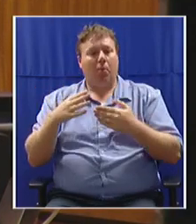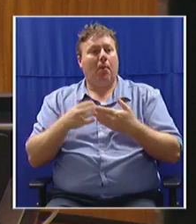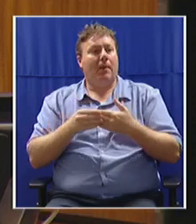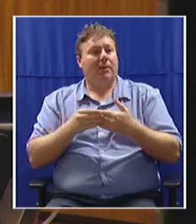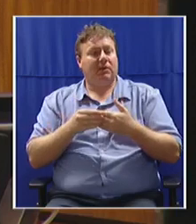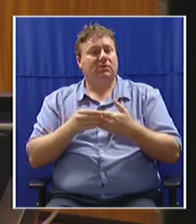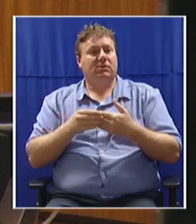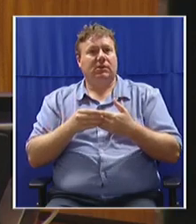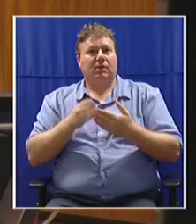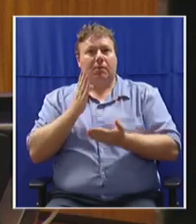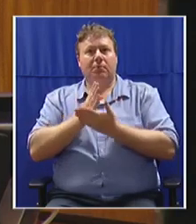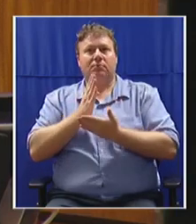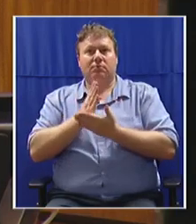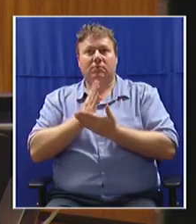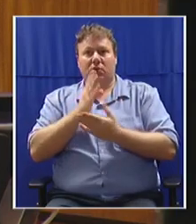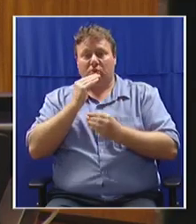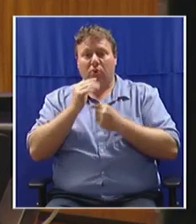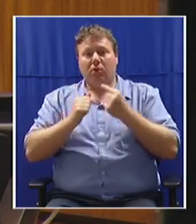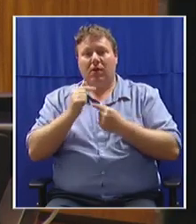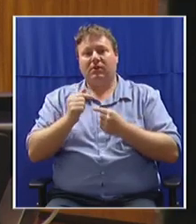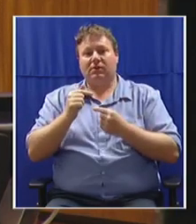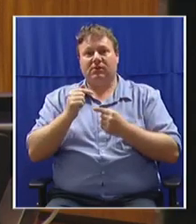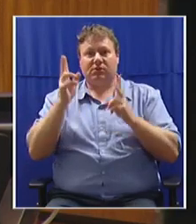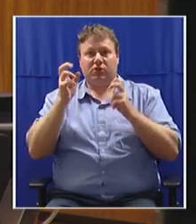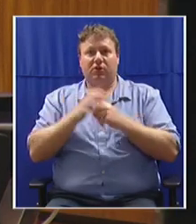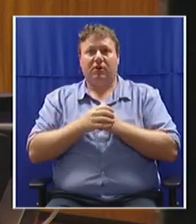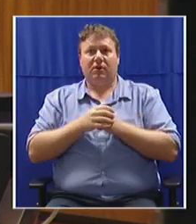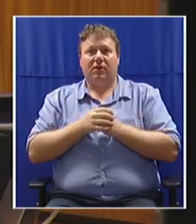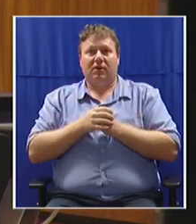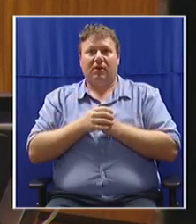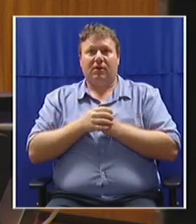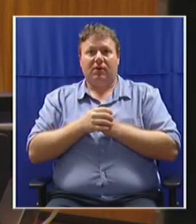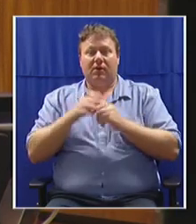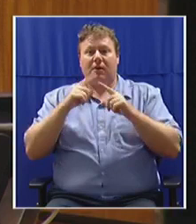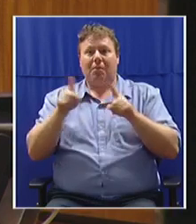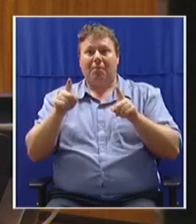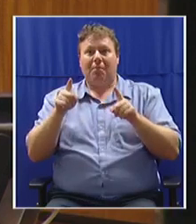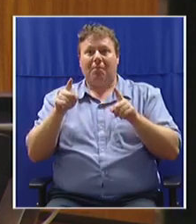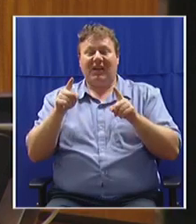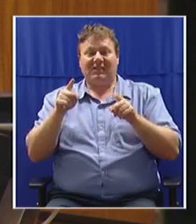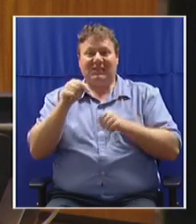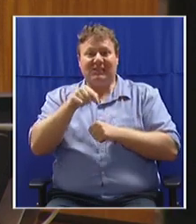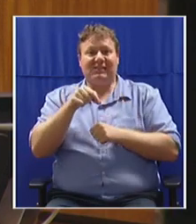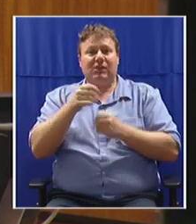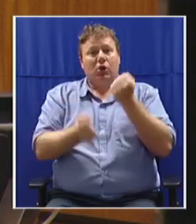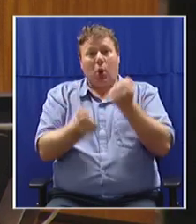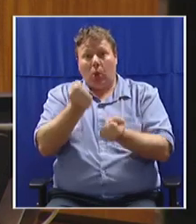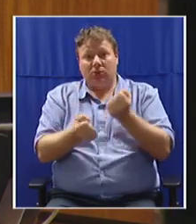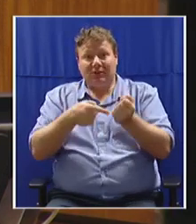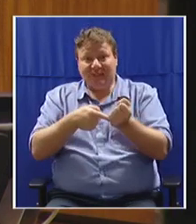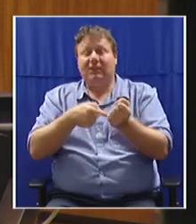this matter. The truth of the matter is that this matter is not only in front of the court, it is pending the decision of the court.